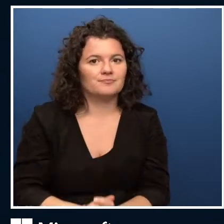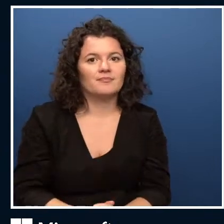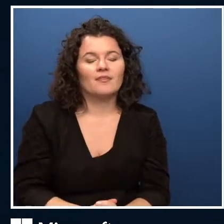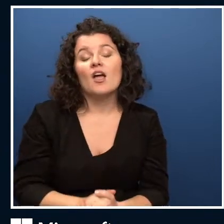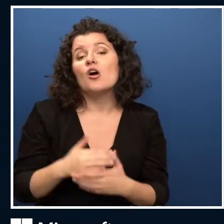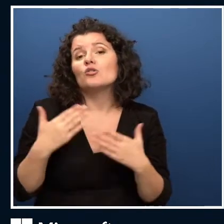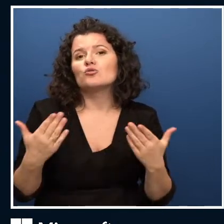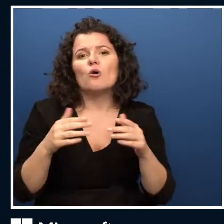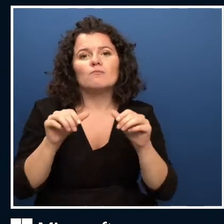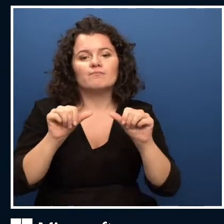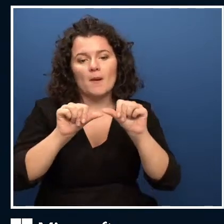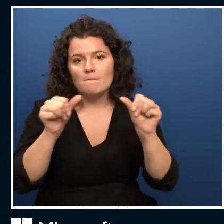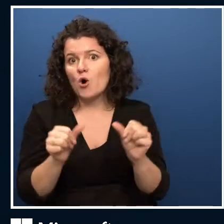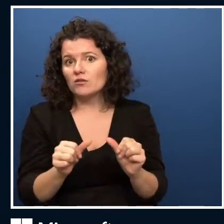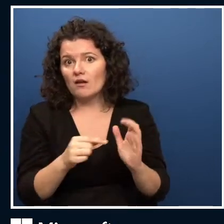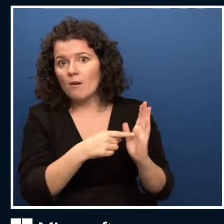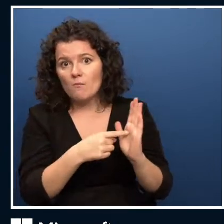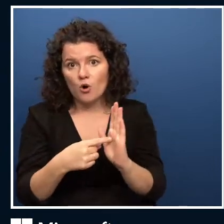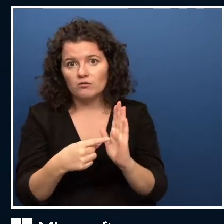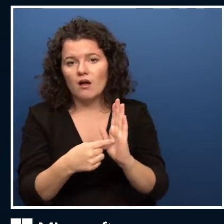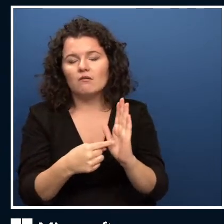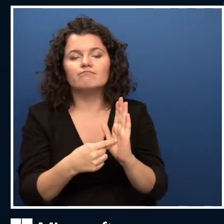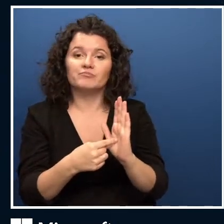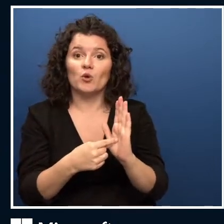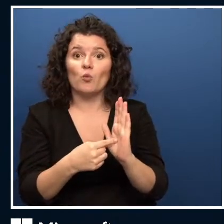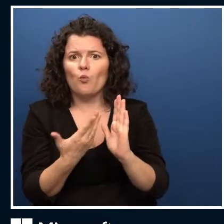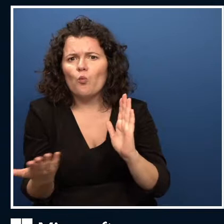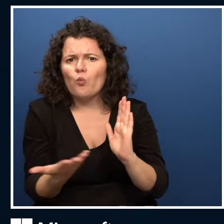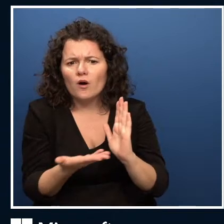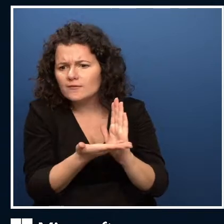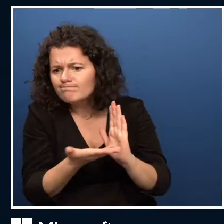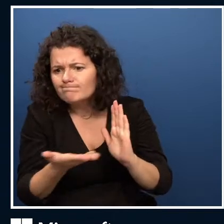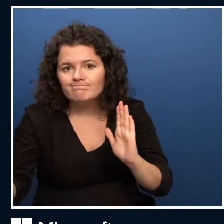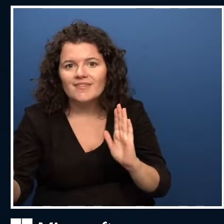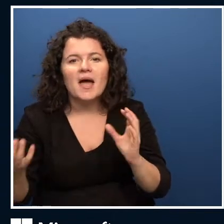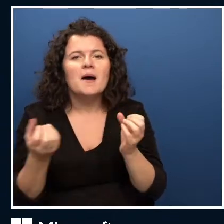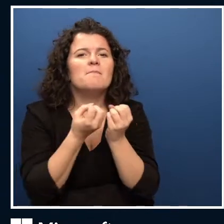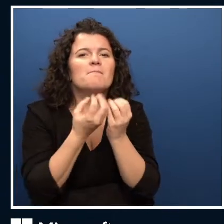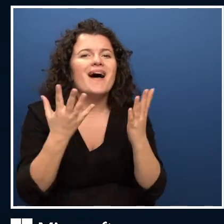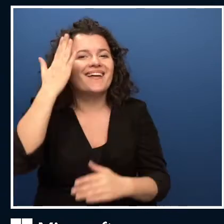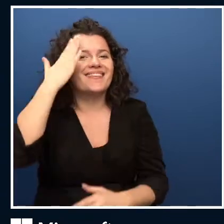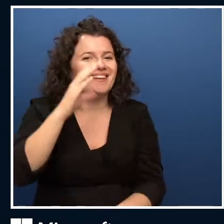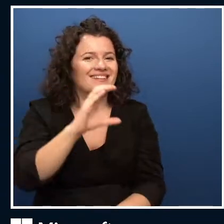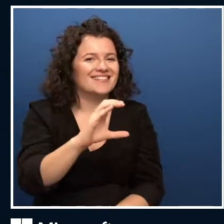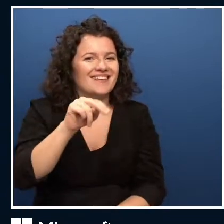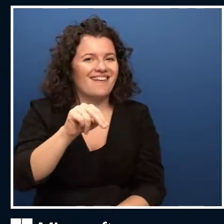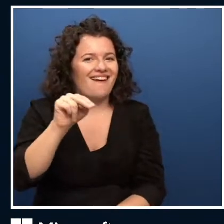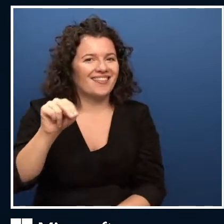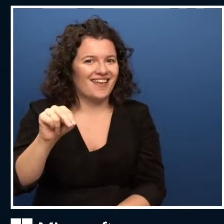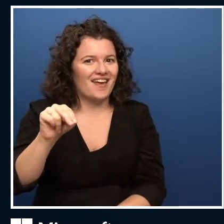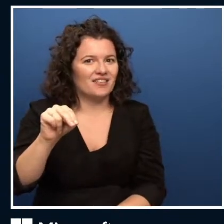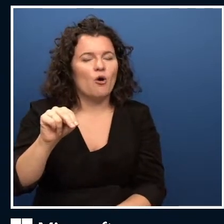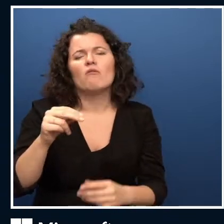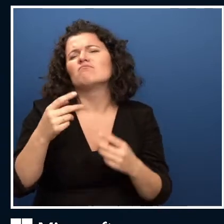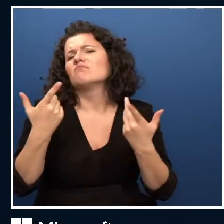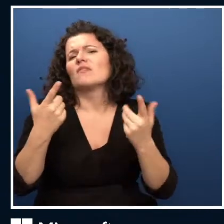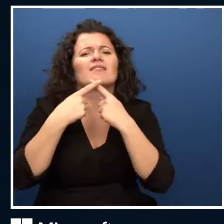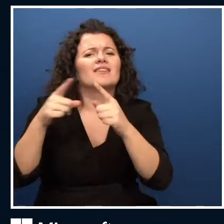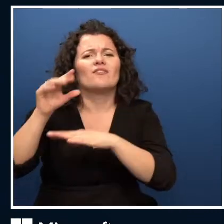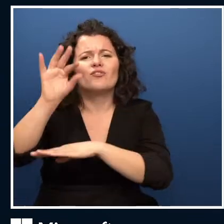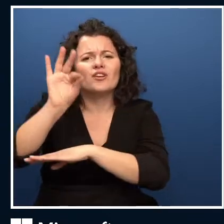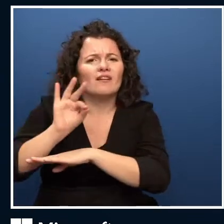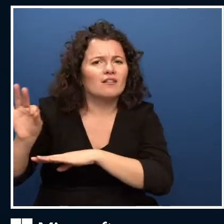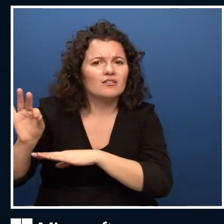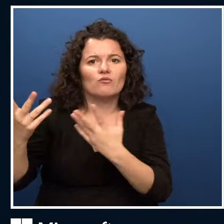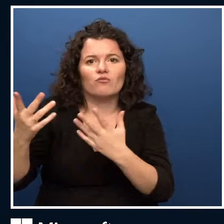of people come across CNN models and like different architectures for computer vision applications. But